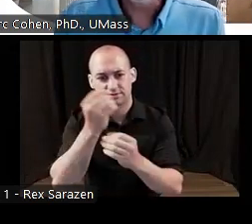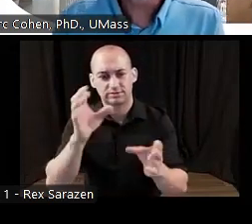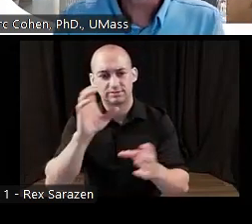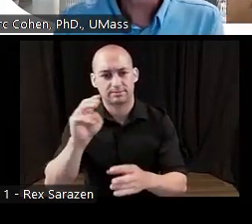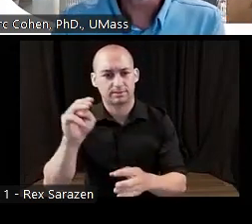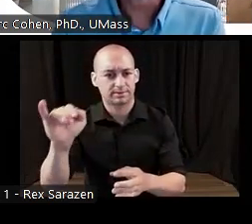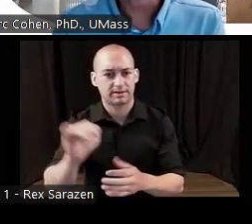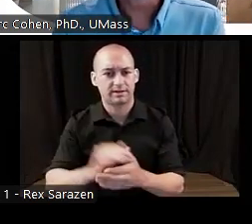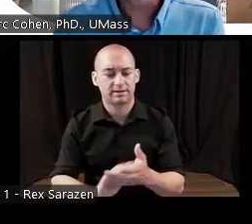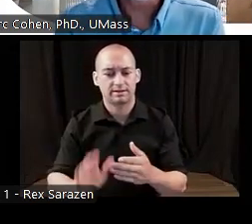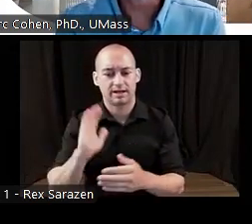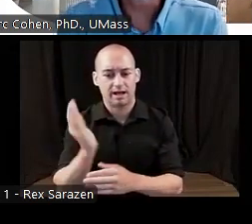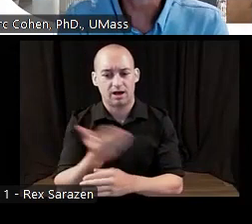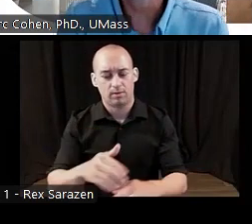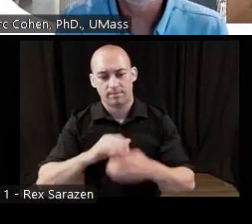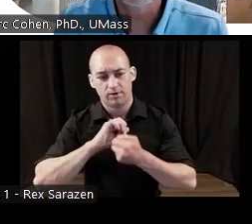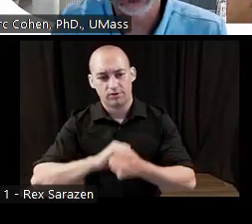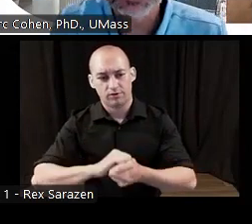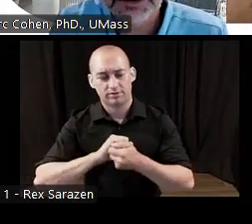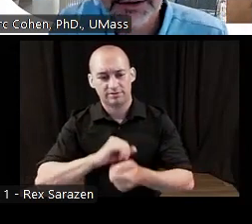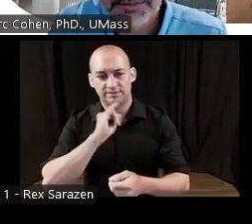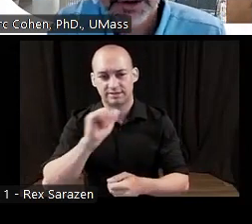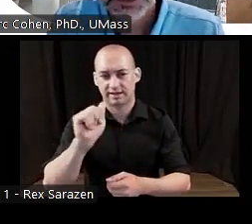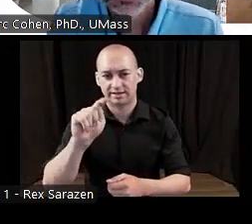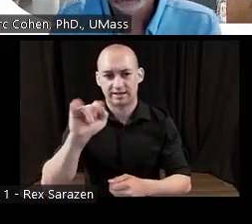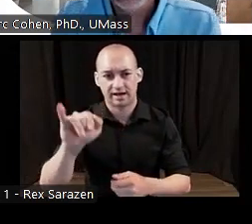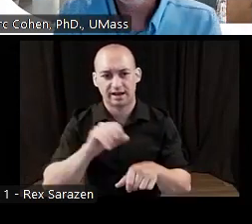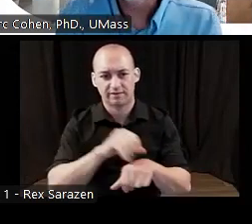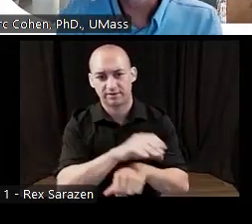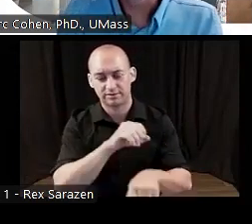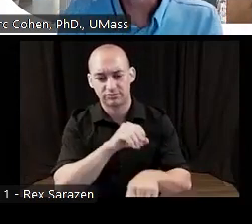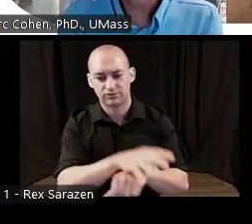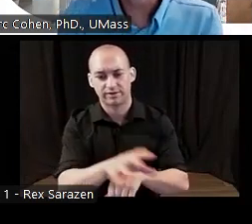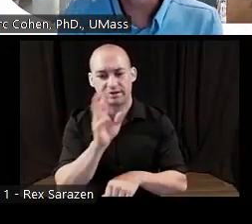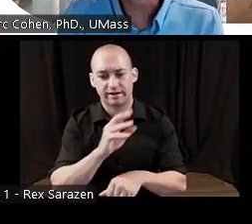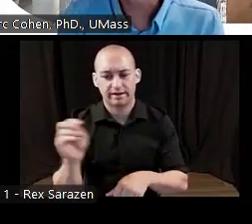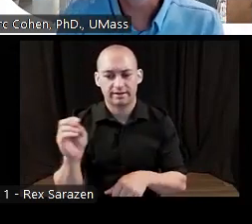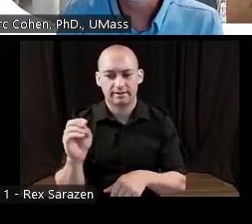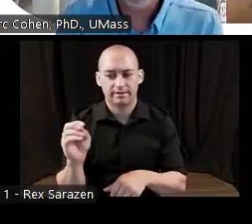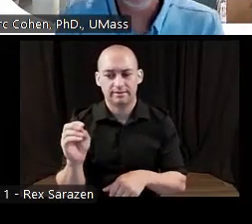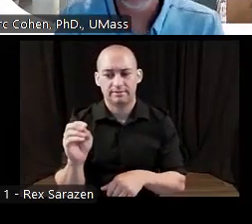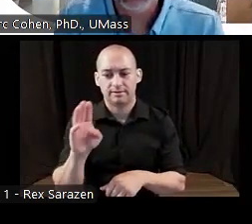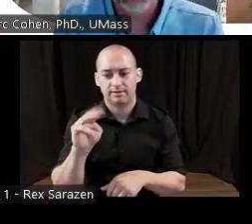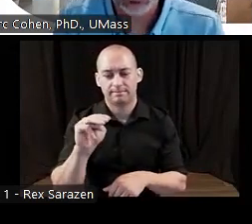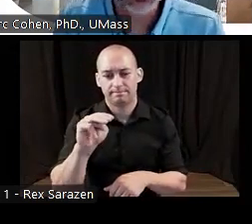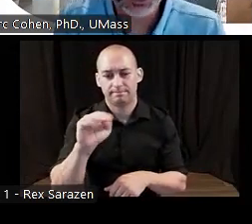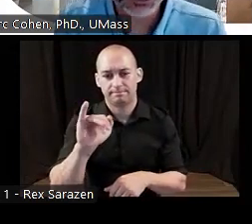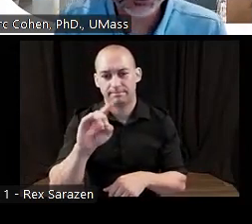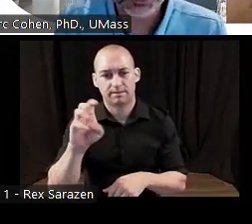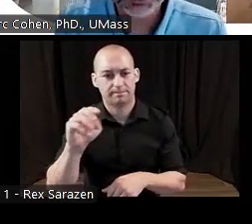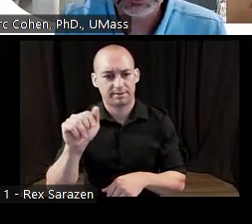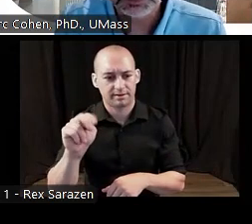our partners on this are ATI Advisory and Milliman, who will be providing